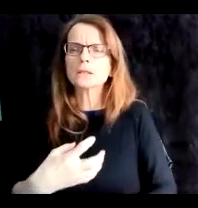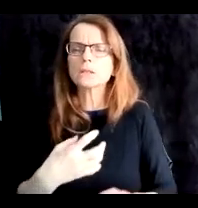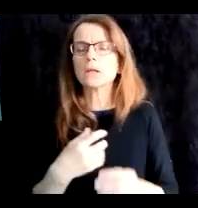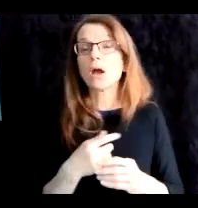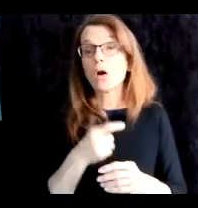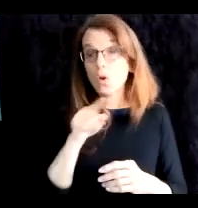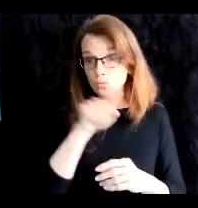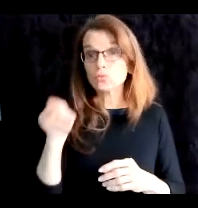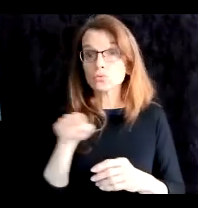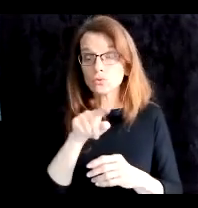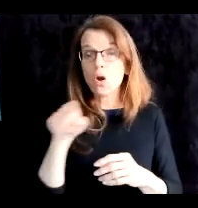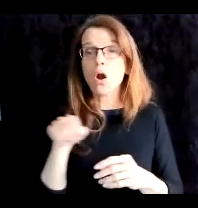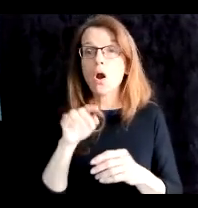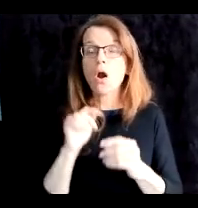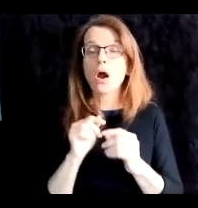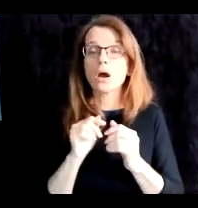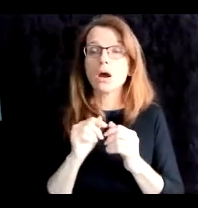Only one-off